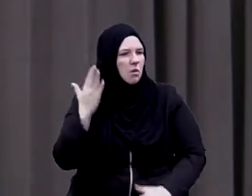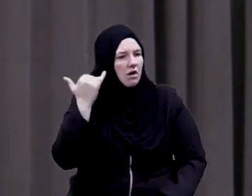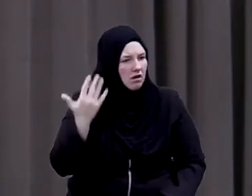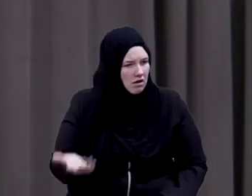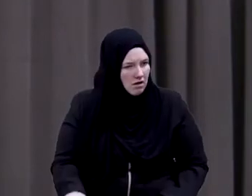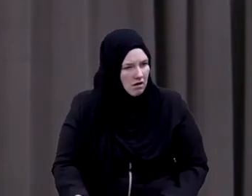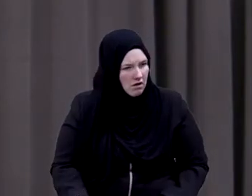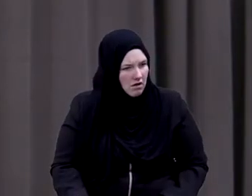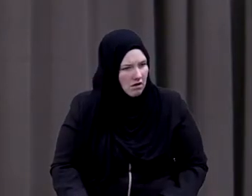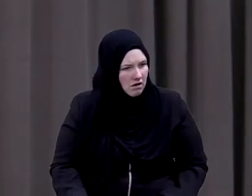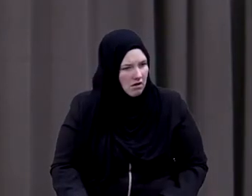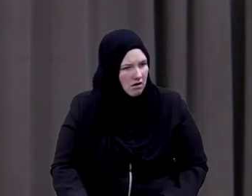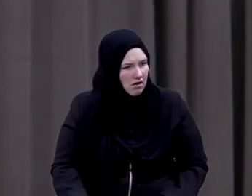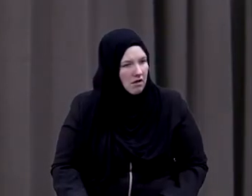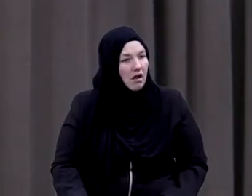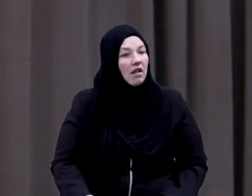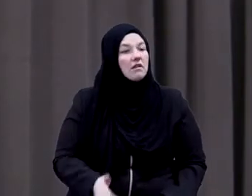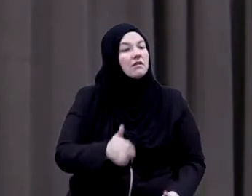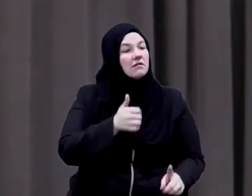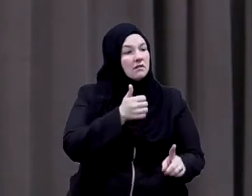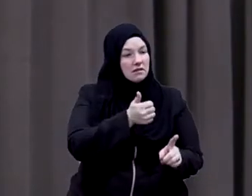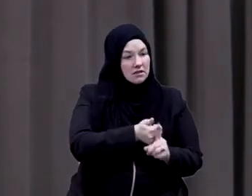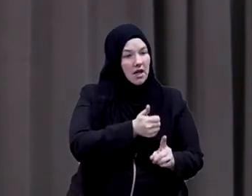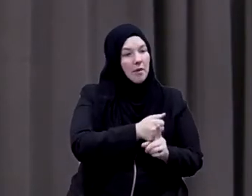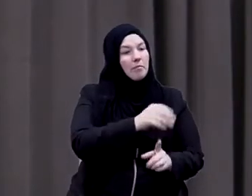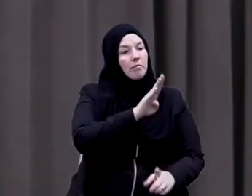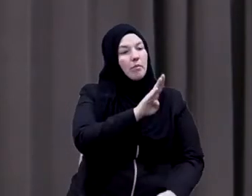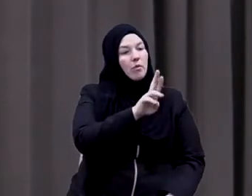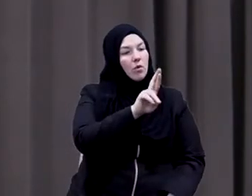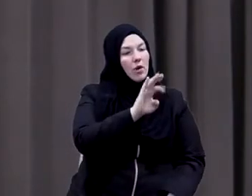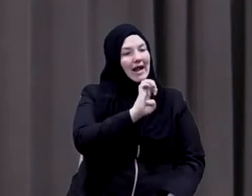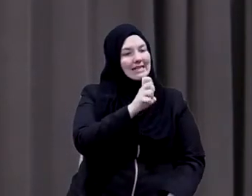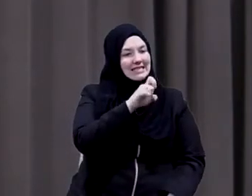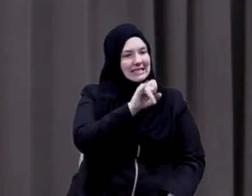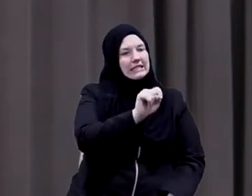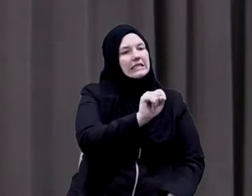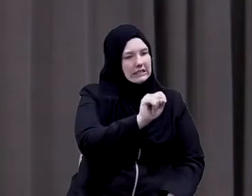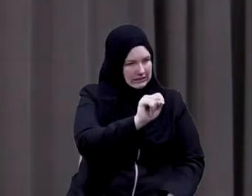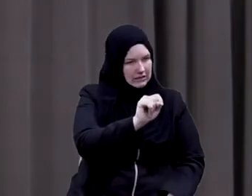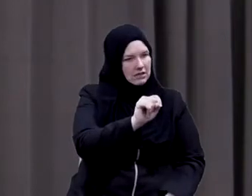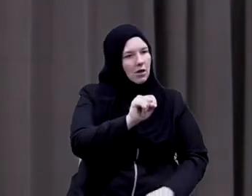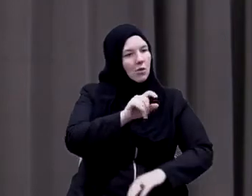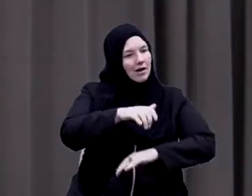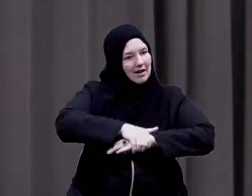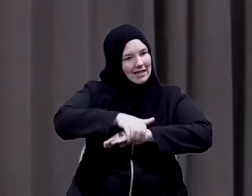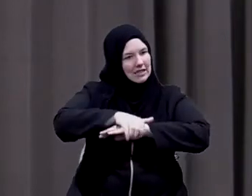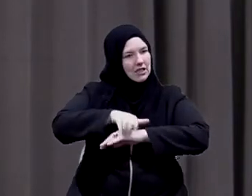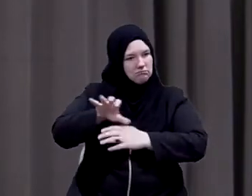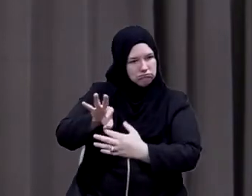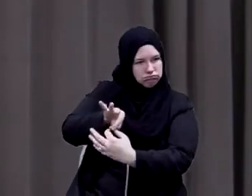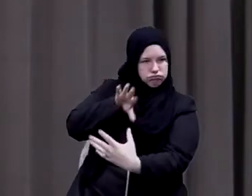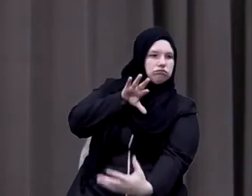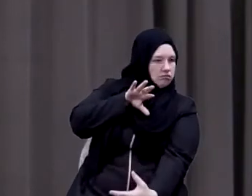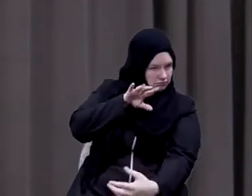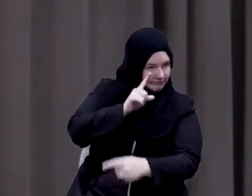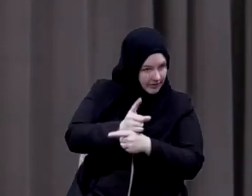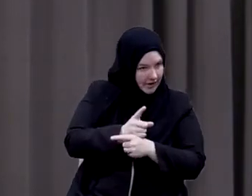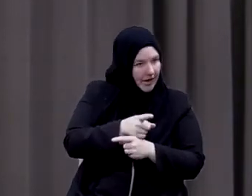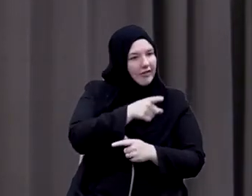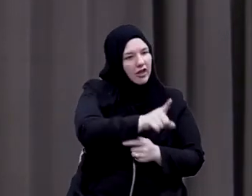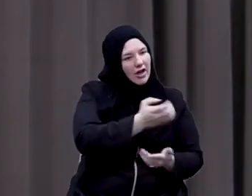They have pain with their own economy because of the Brexit. They have pain in their social system because the